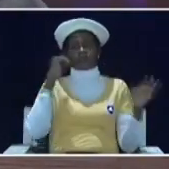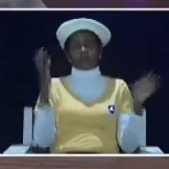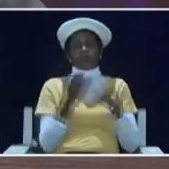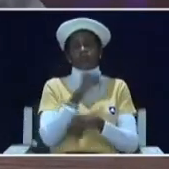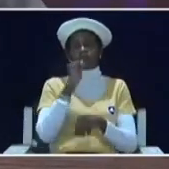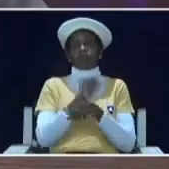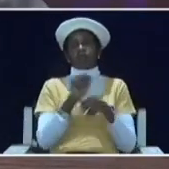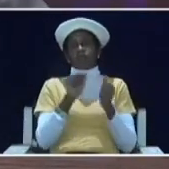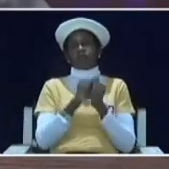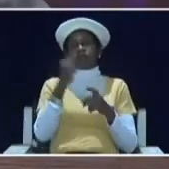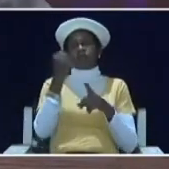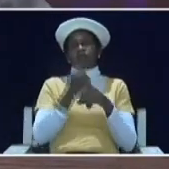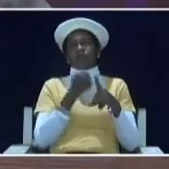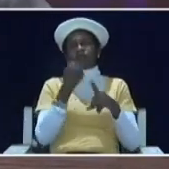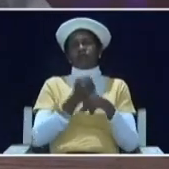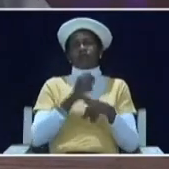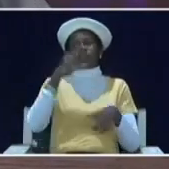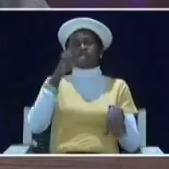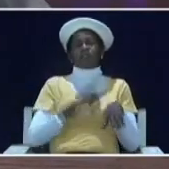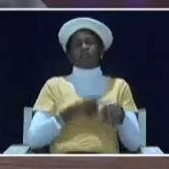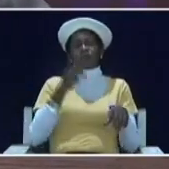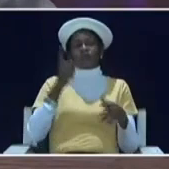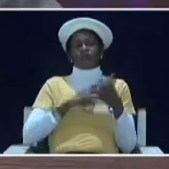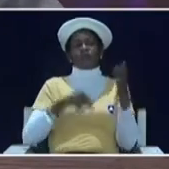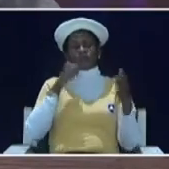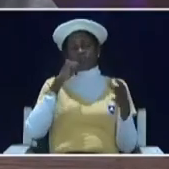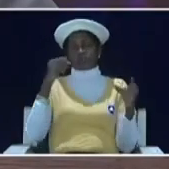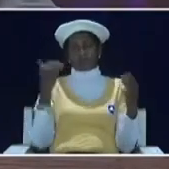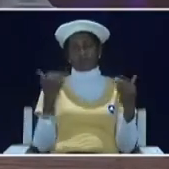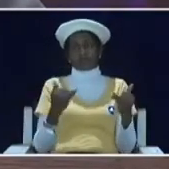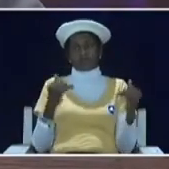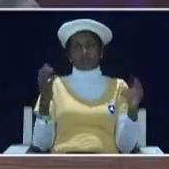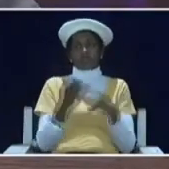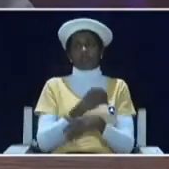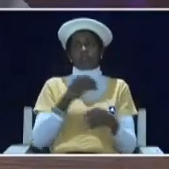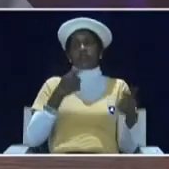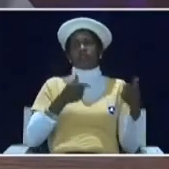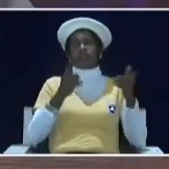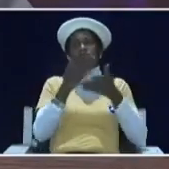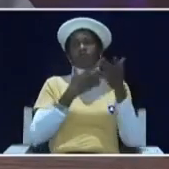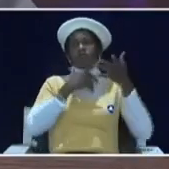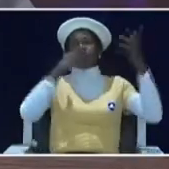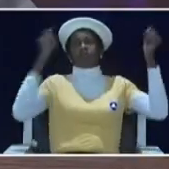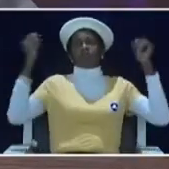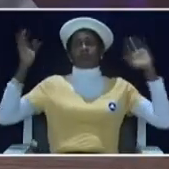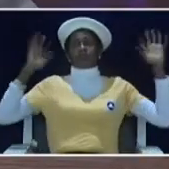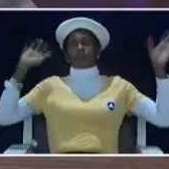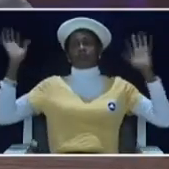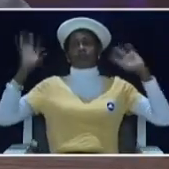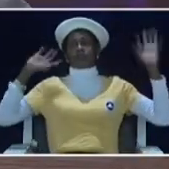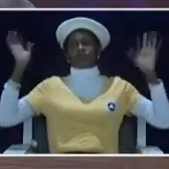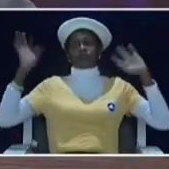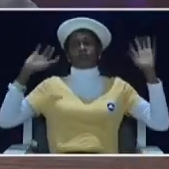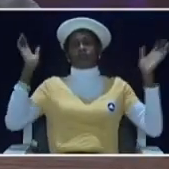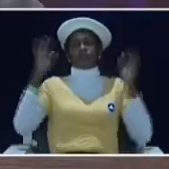with a salary 3 times what she was currently earning. Let somebody shout hallelujah.